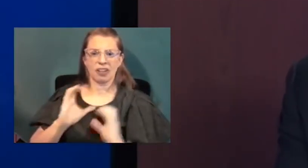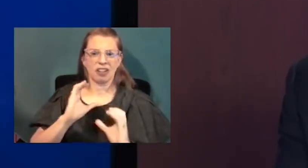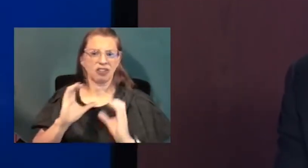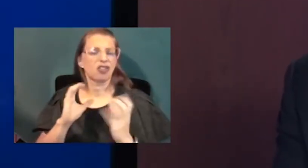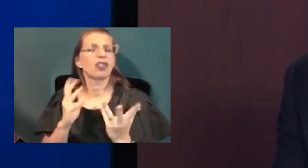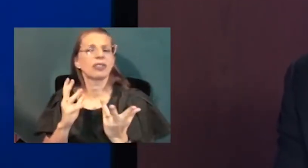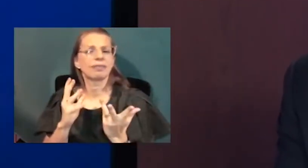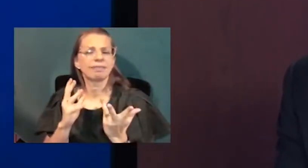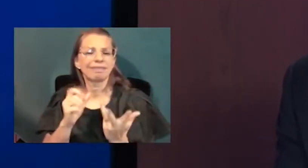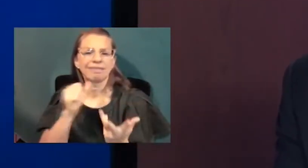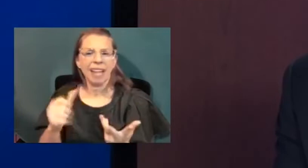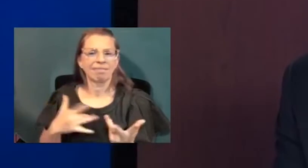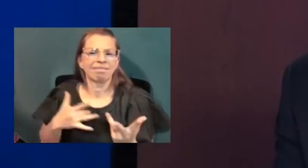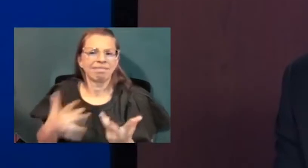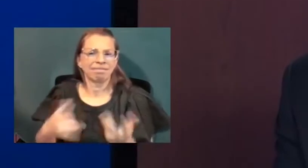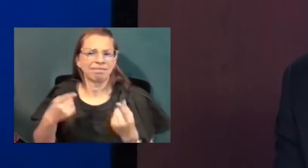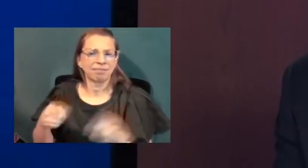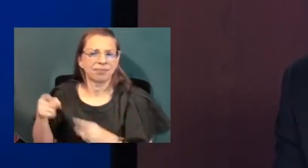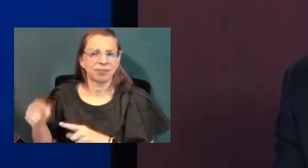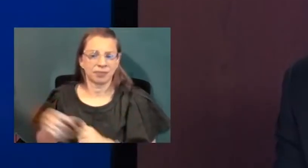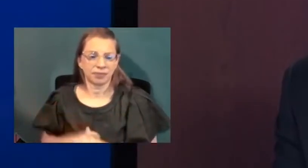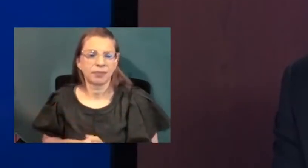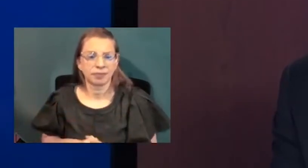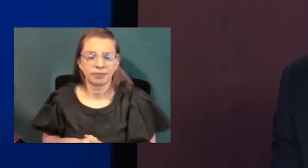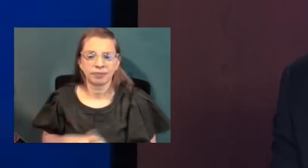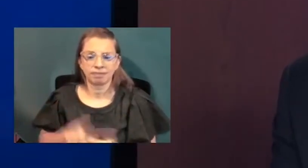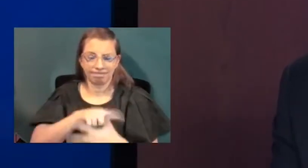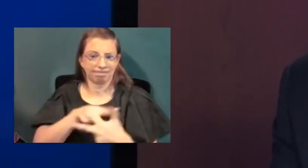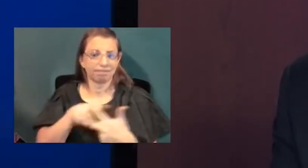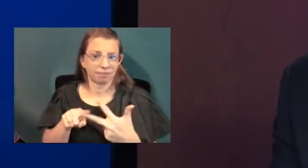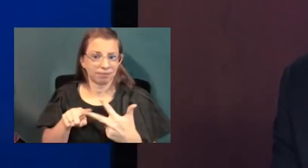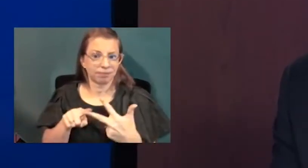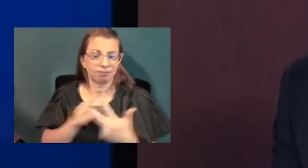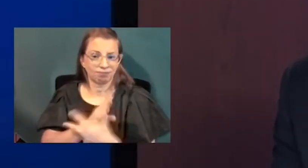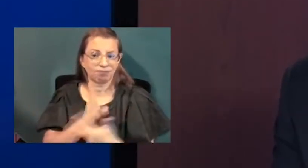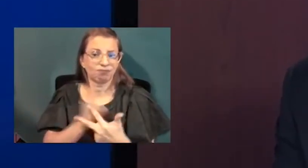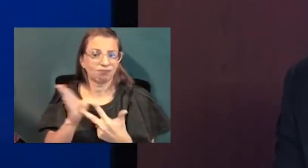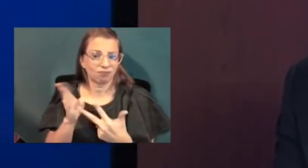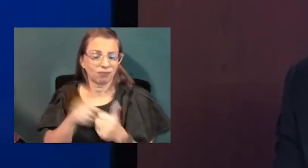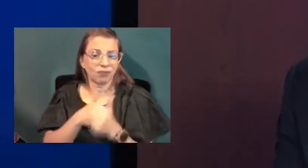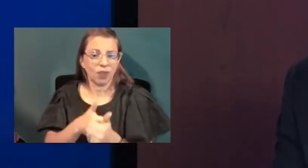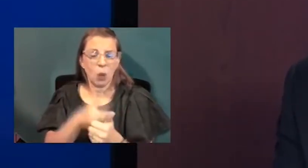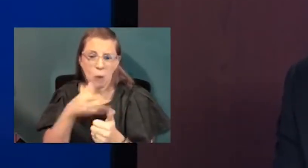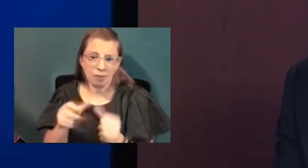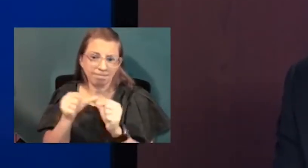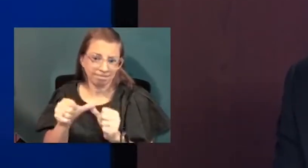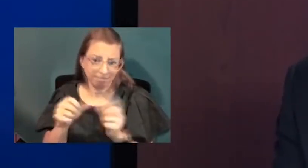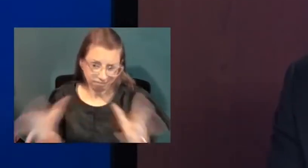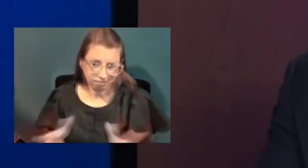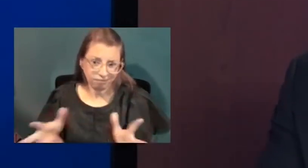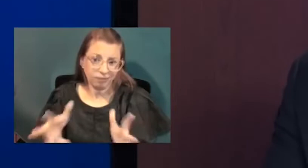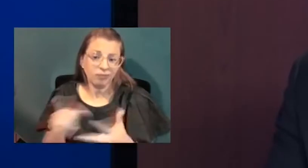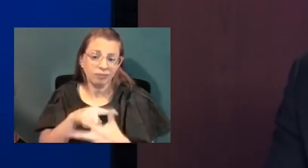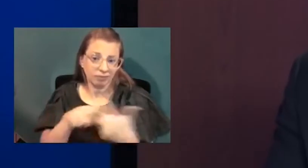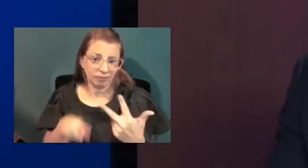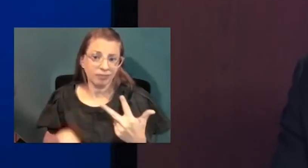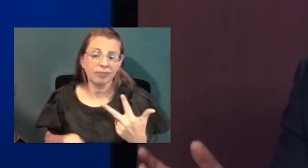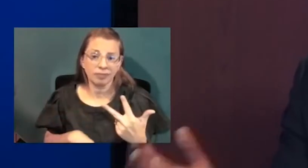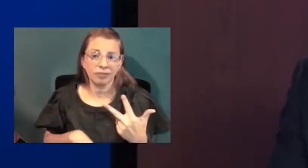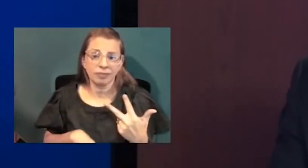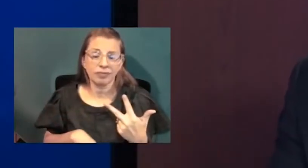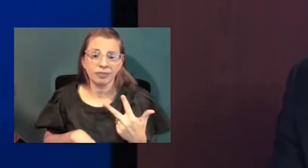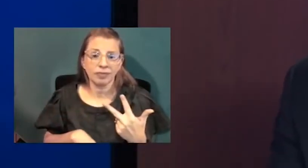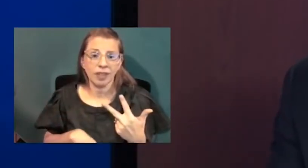And so those are the steps that we're taking soon. We will continue to push that. But, yeah, I'm on social